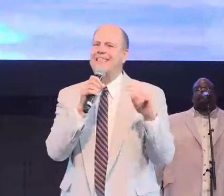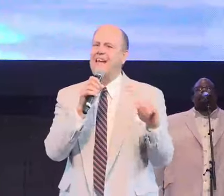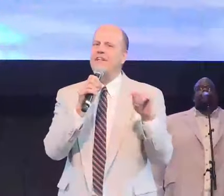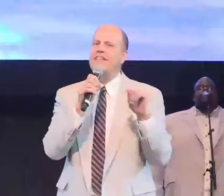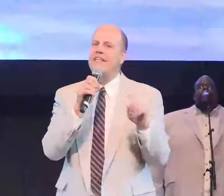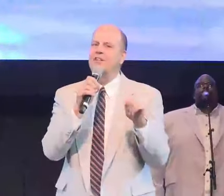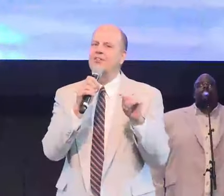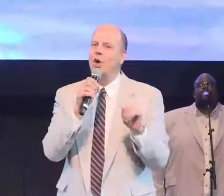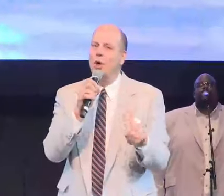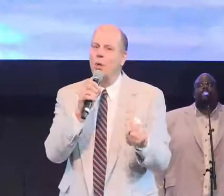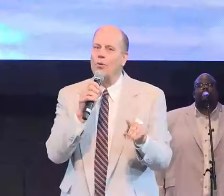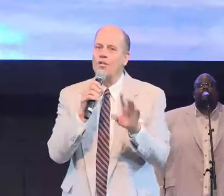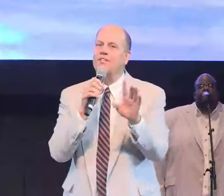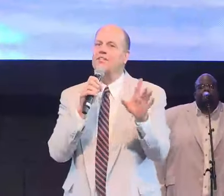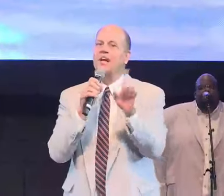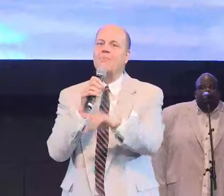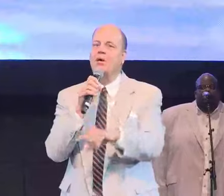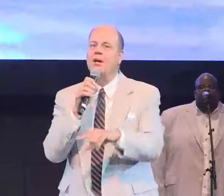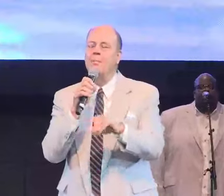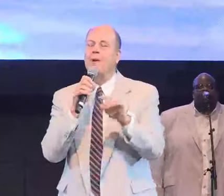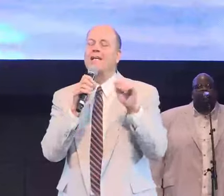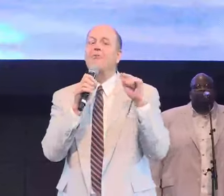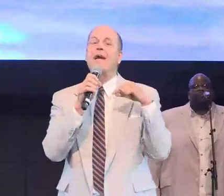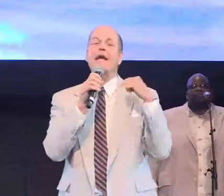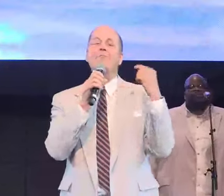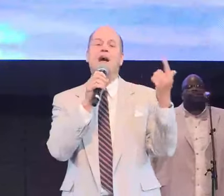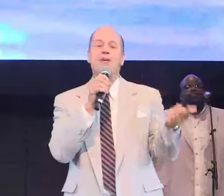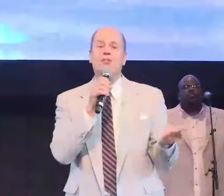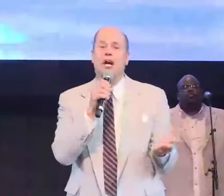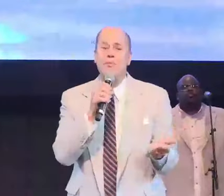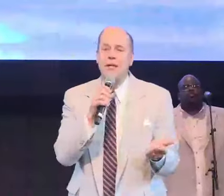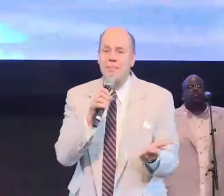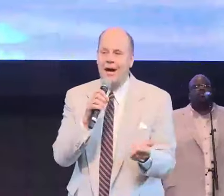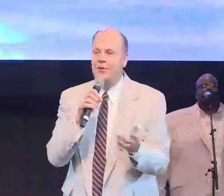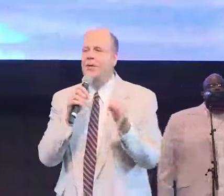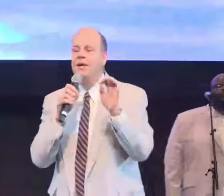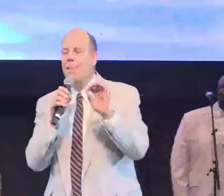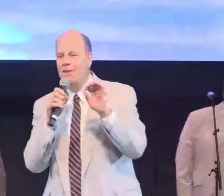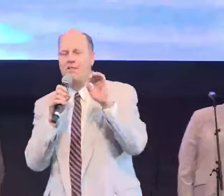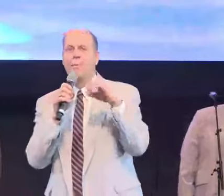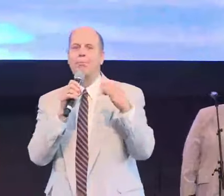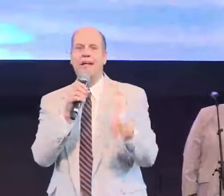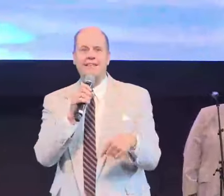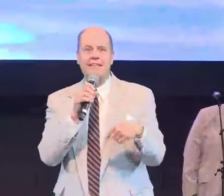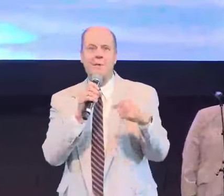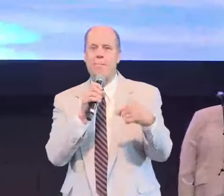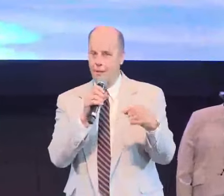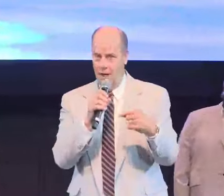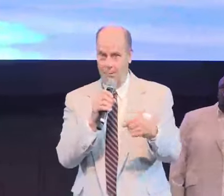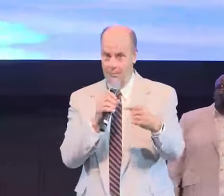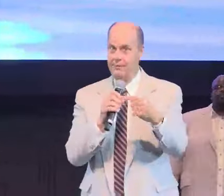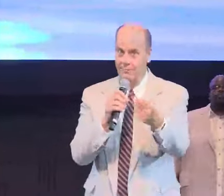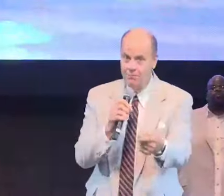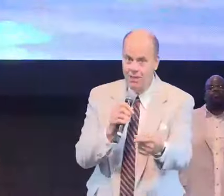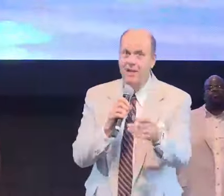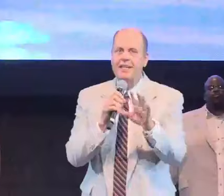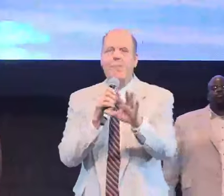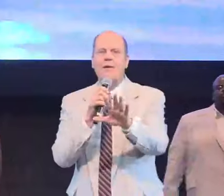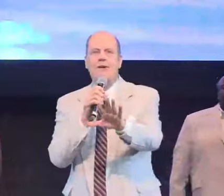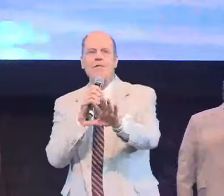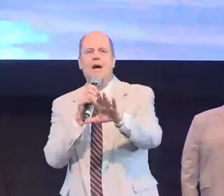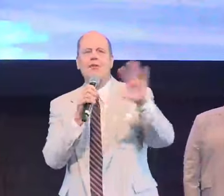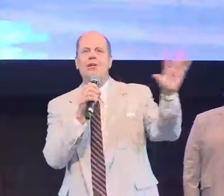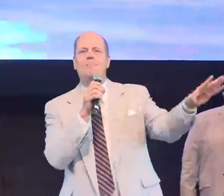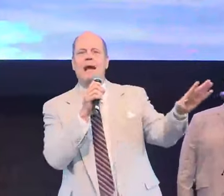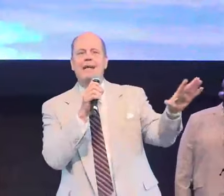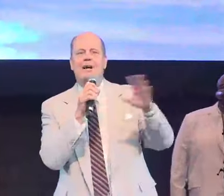about 7 years old the summer my grandmother taught me about the blessing pump. Now,